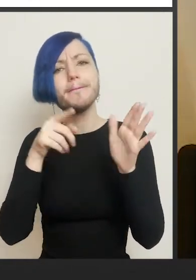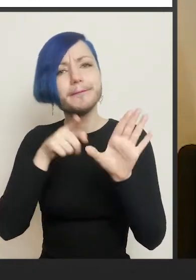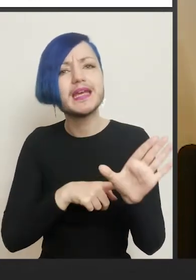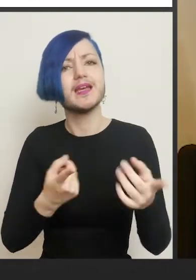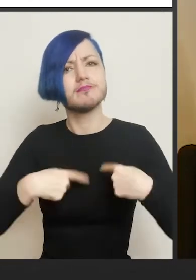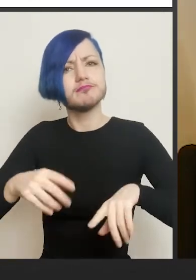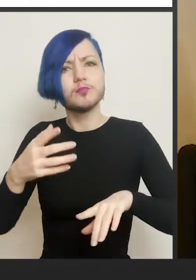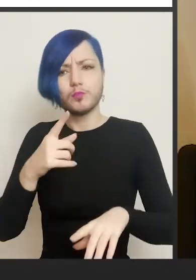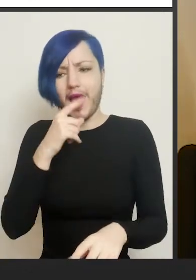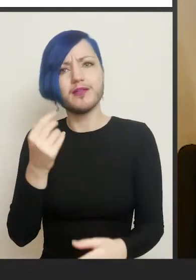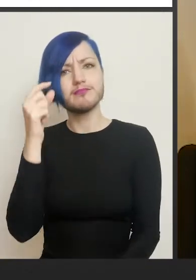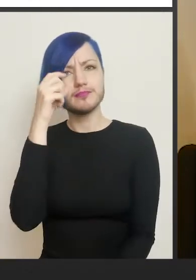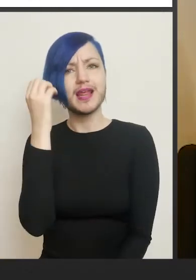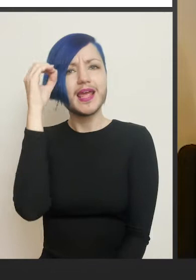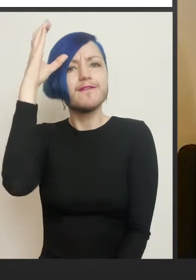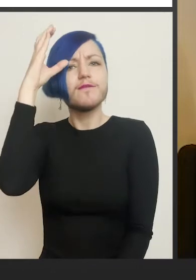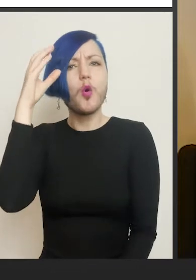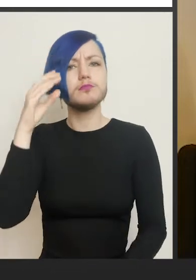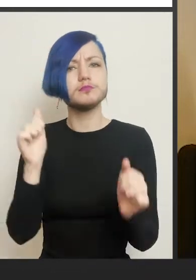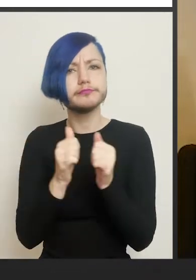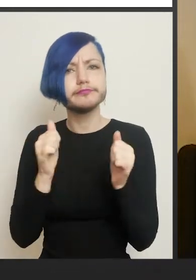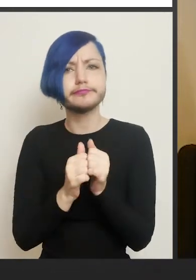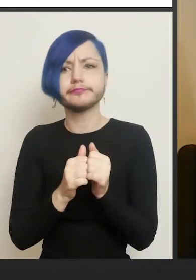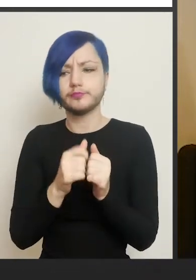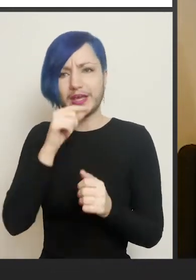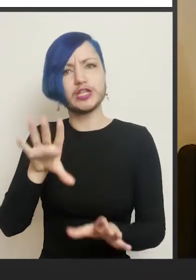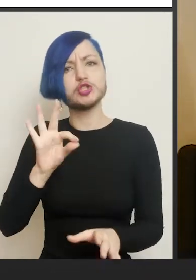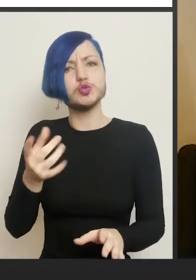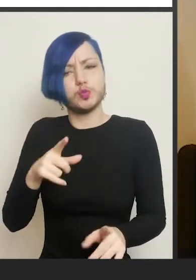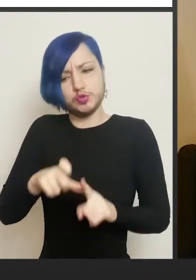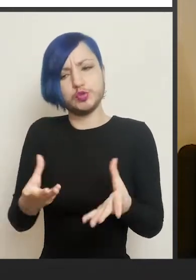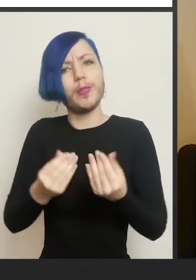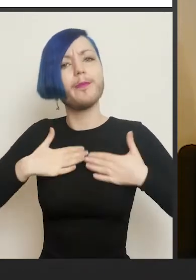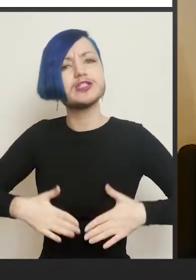and choose what we want to do with our bodies.